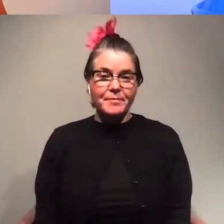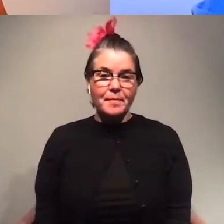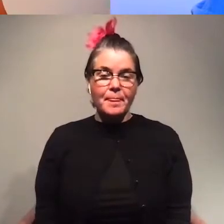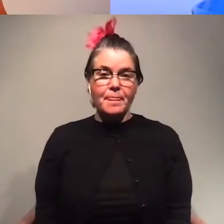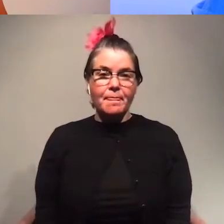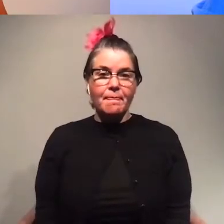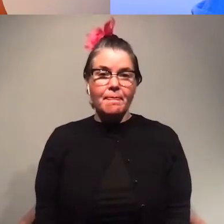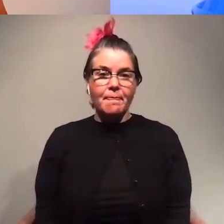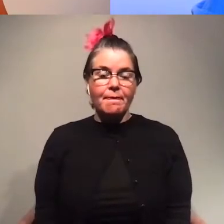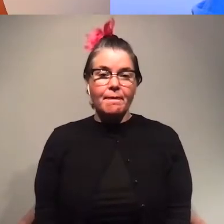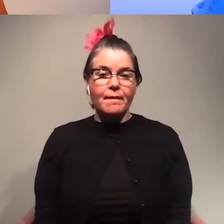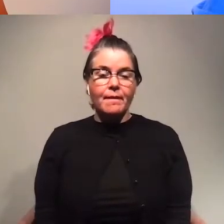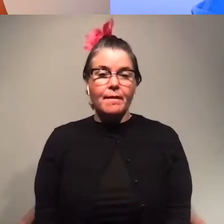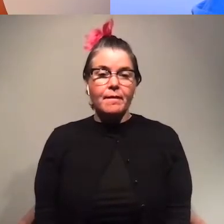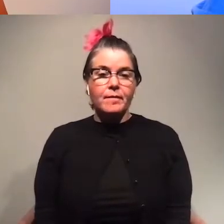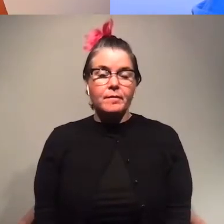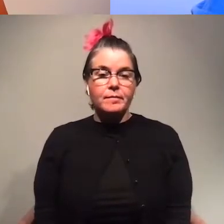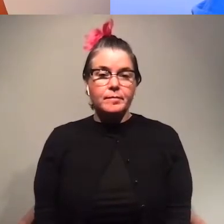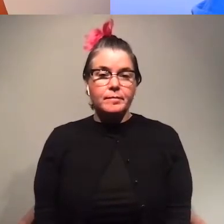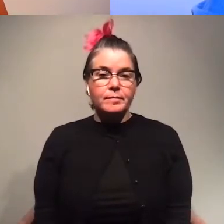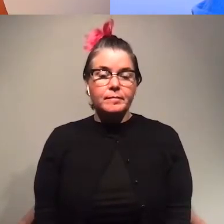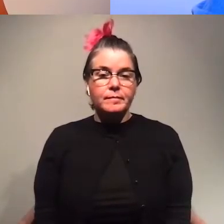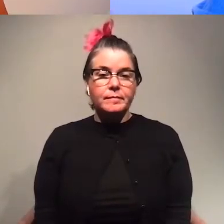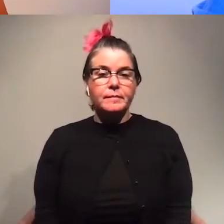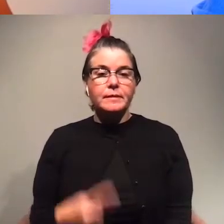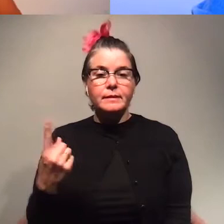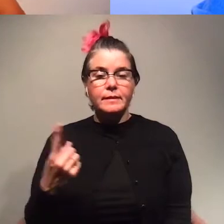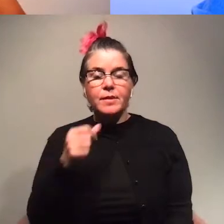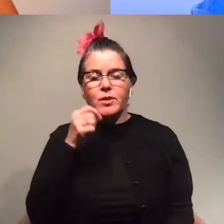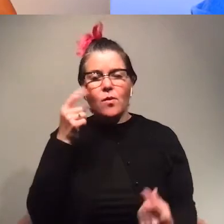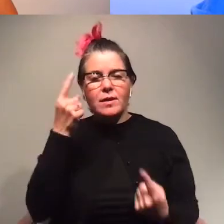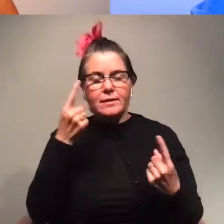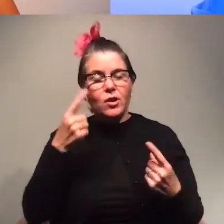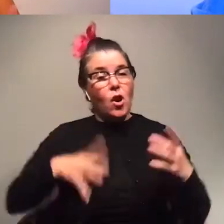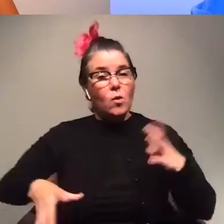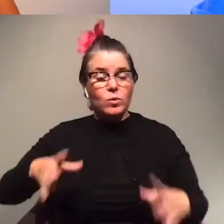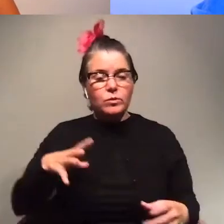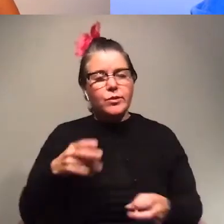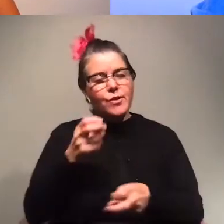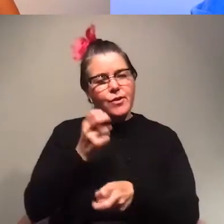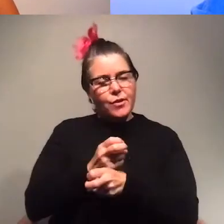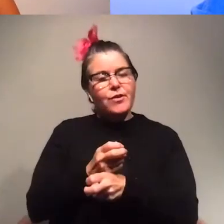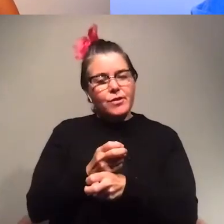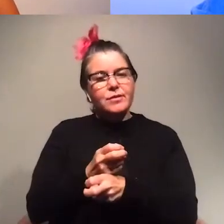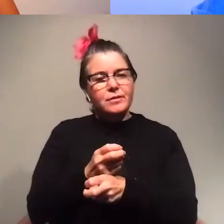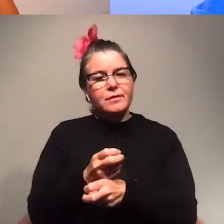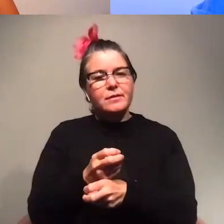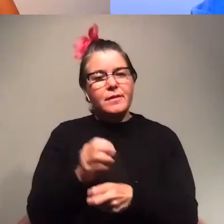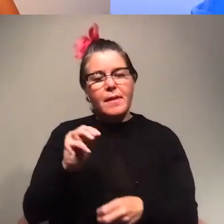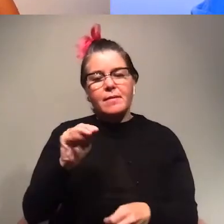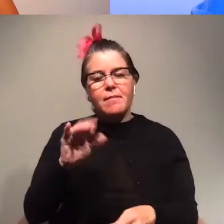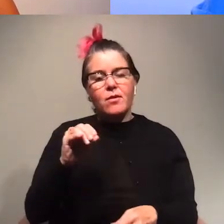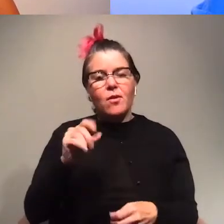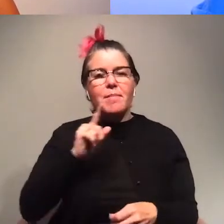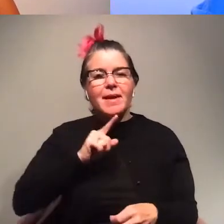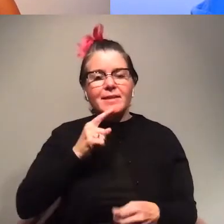And even like one of the things we don't think about is like clothing. That one's a hard one. We still, I think in the microplastics world, we